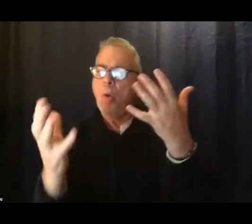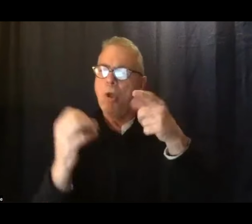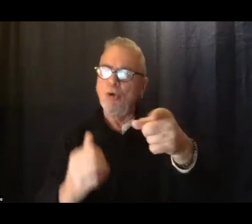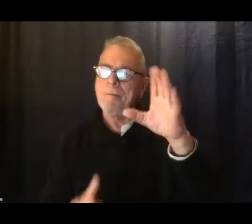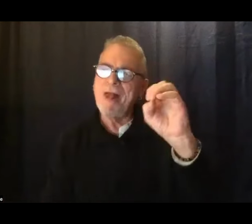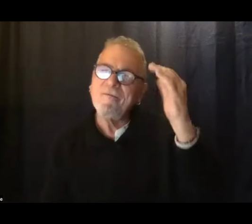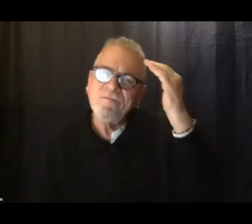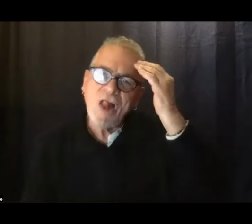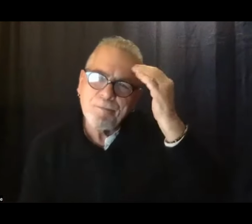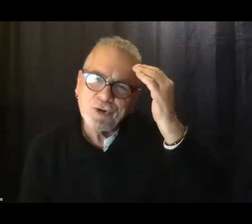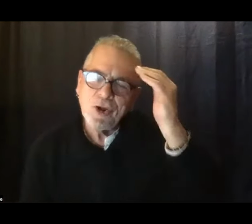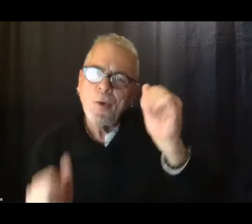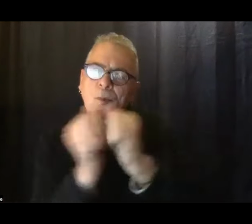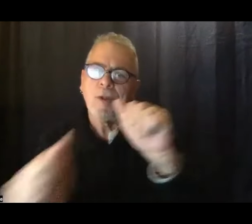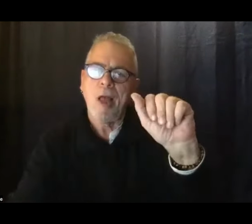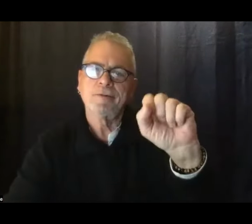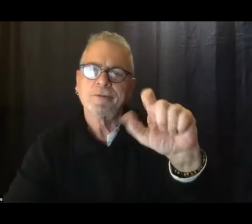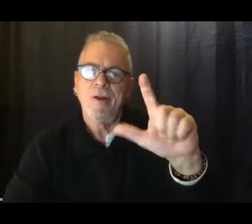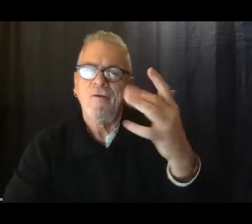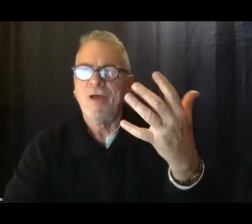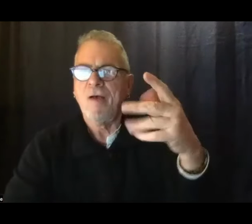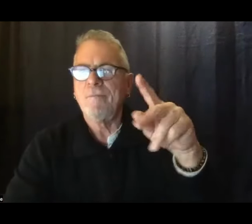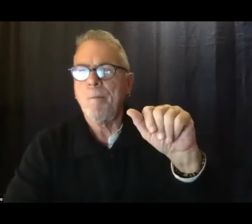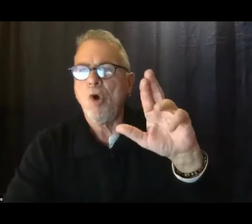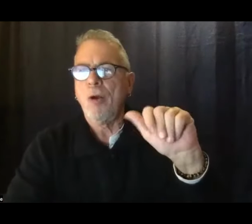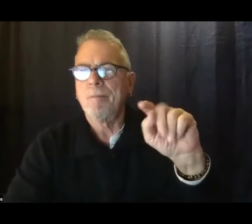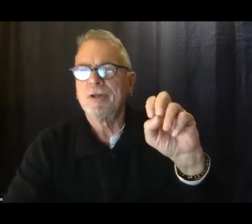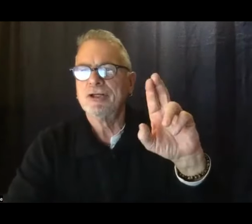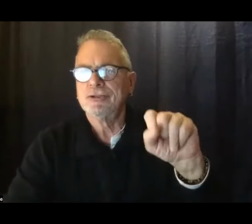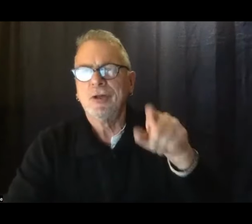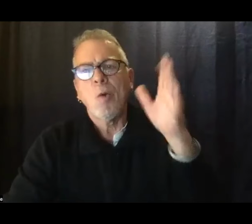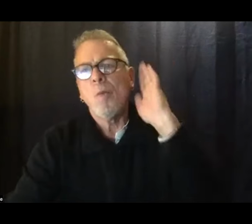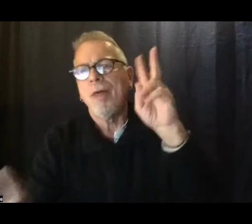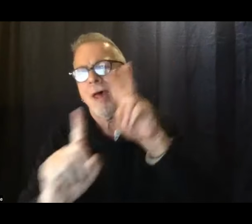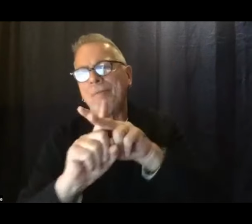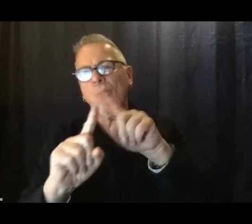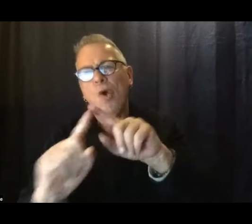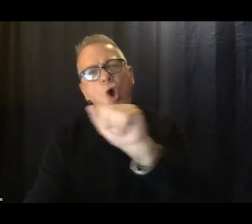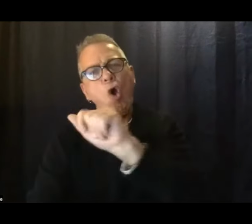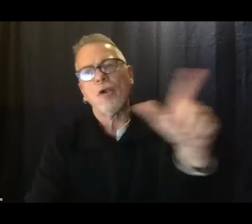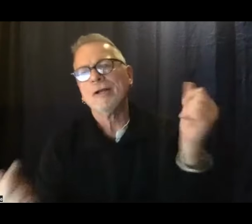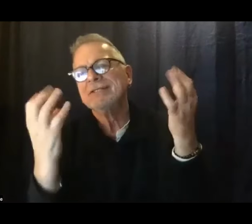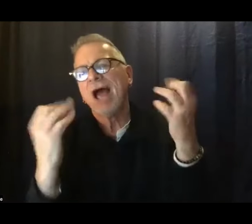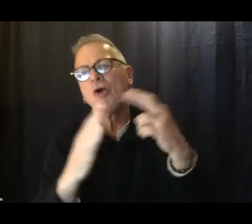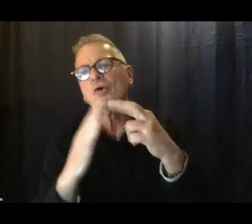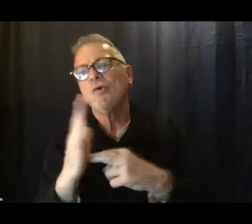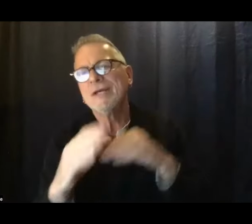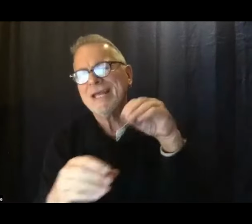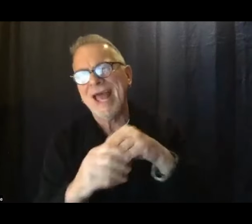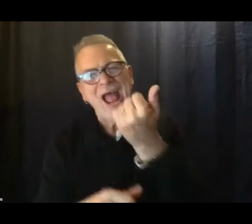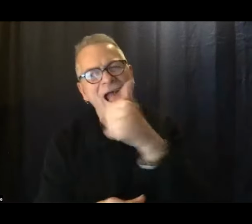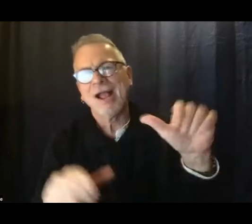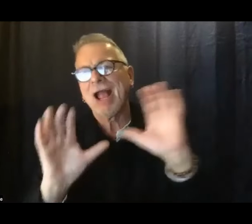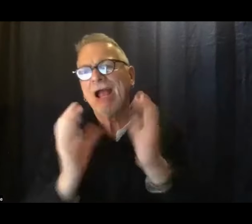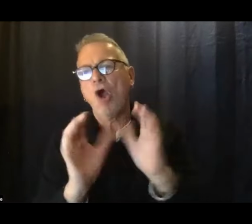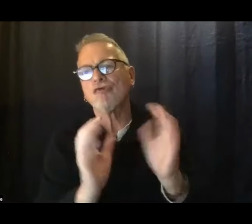for you. Now, I do want to say that my point, I want you to be aware of the ASL parameters, those 5 parameters, because they